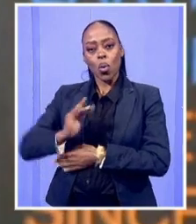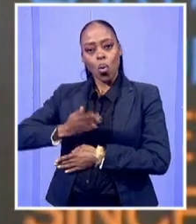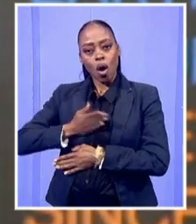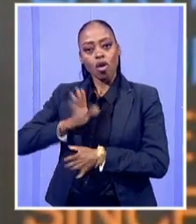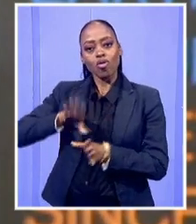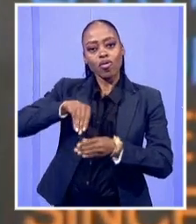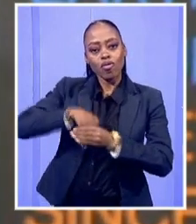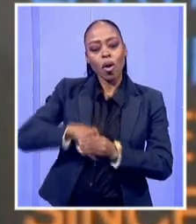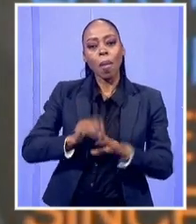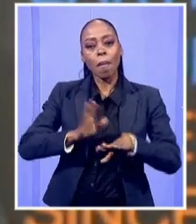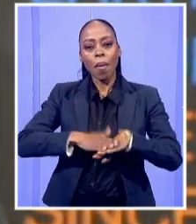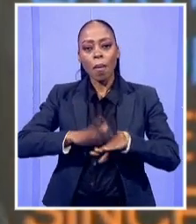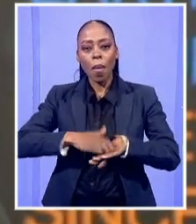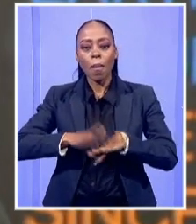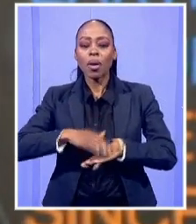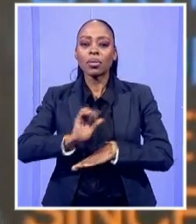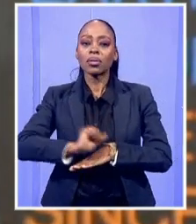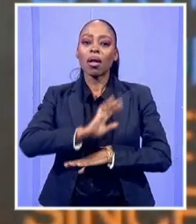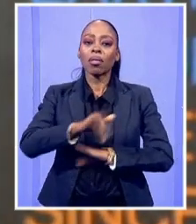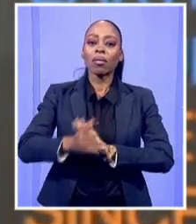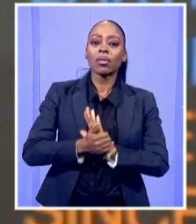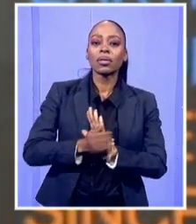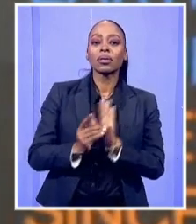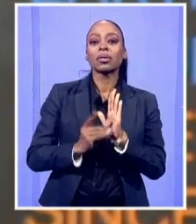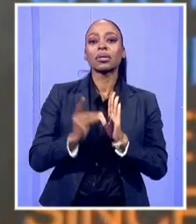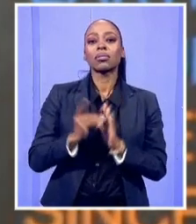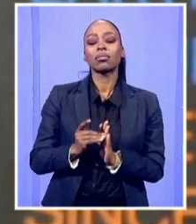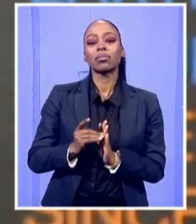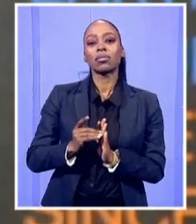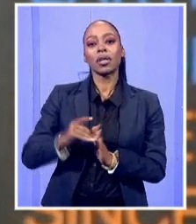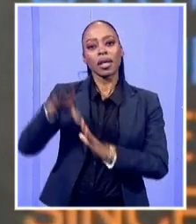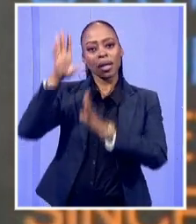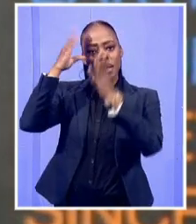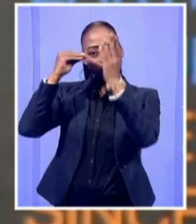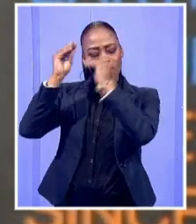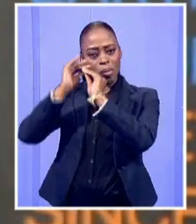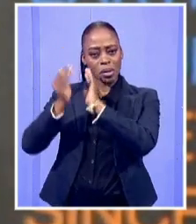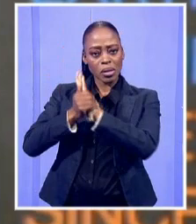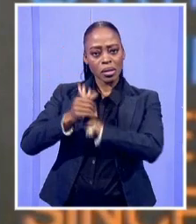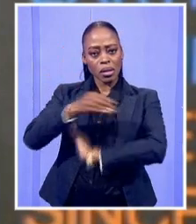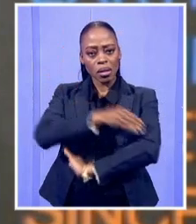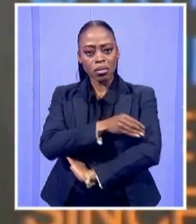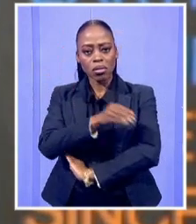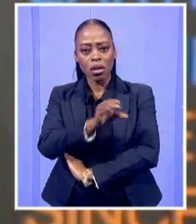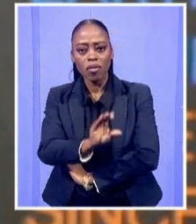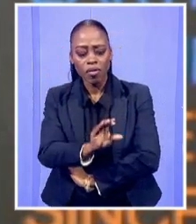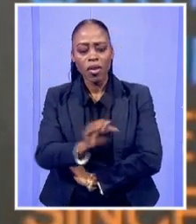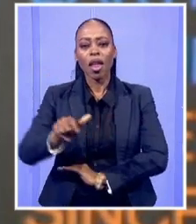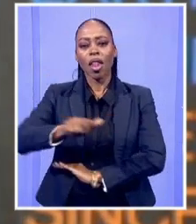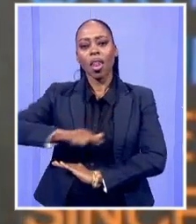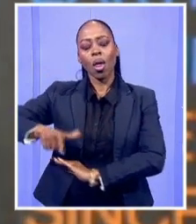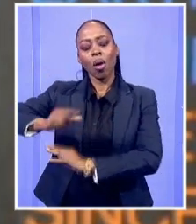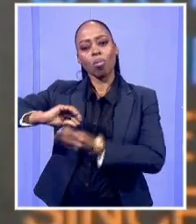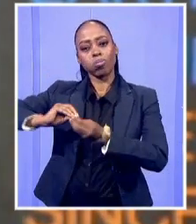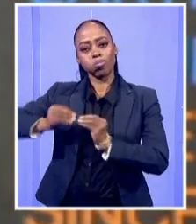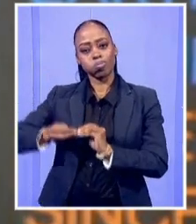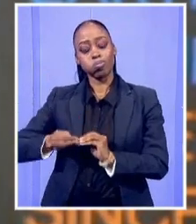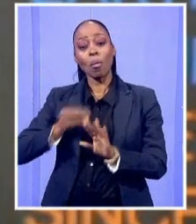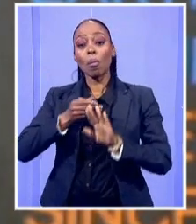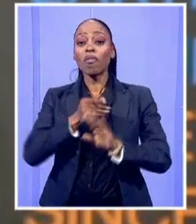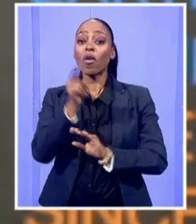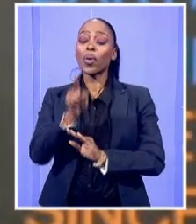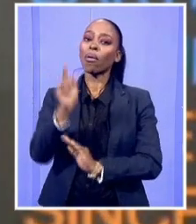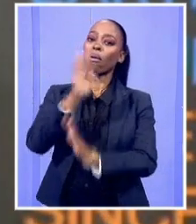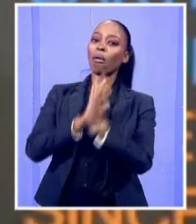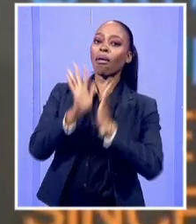South Africa's skills development, knowledge transfer, and local manufacturing. Earlier, you did allude to the fact